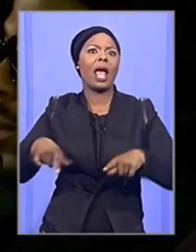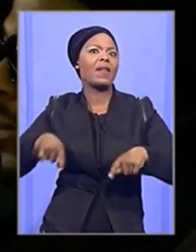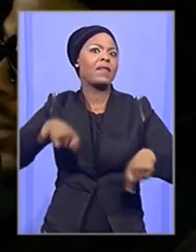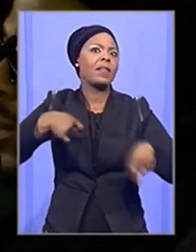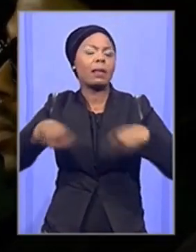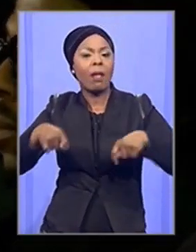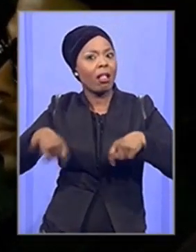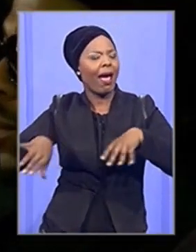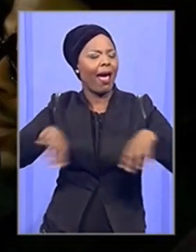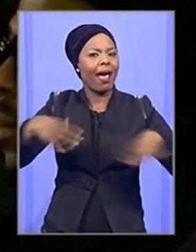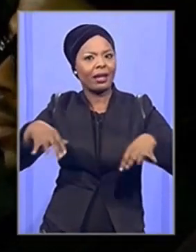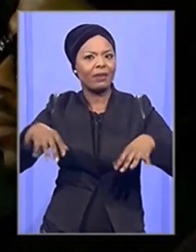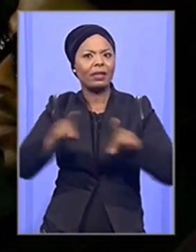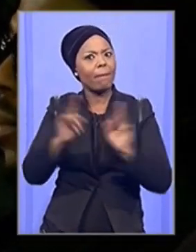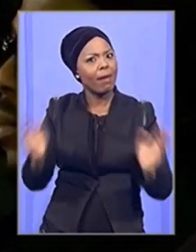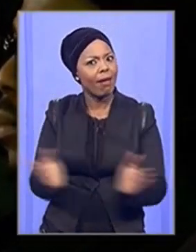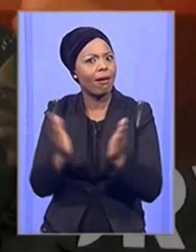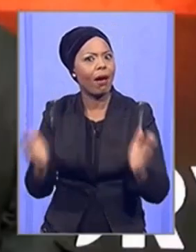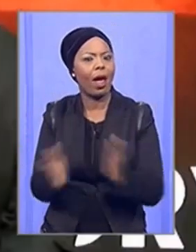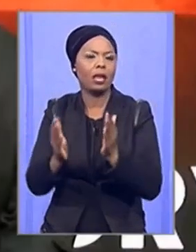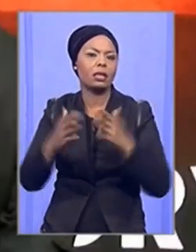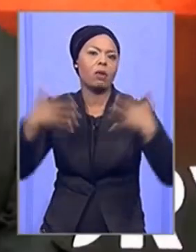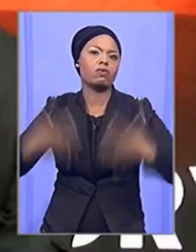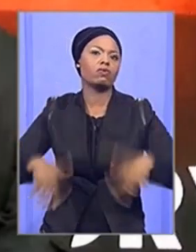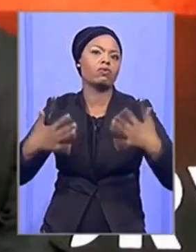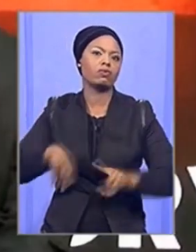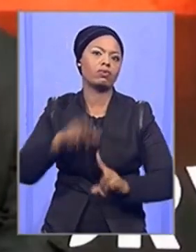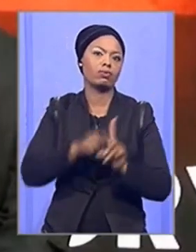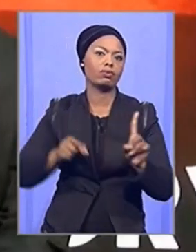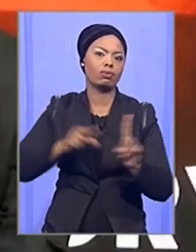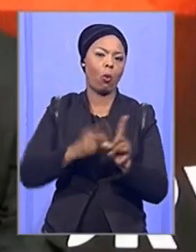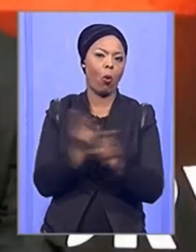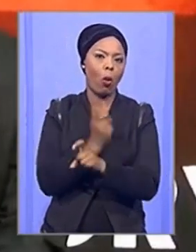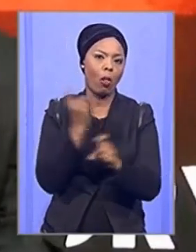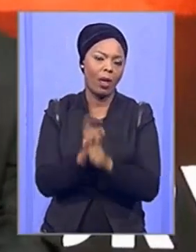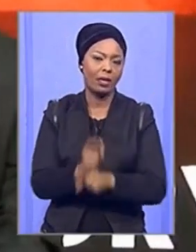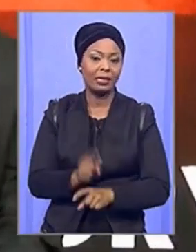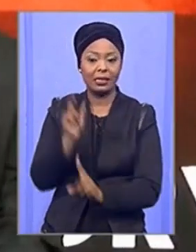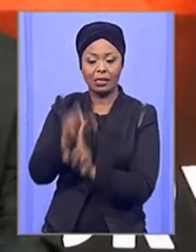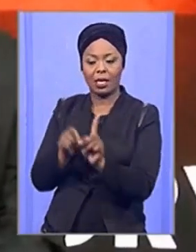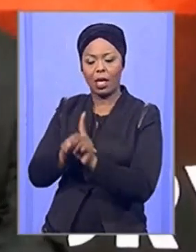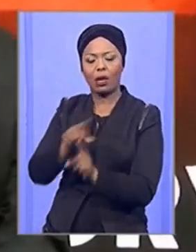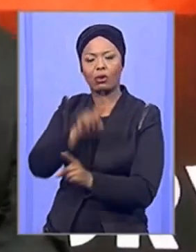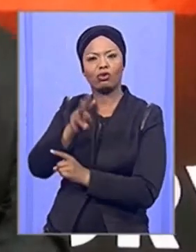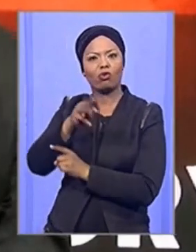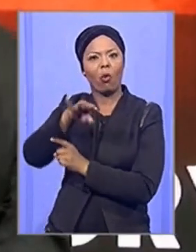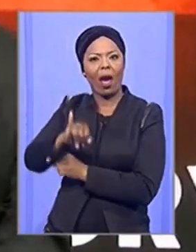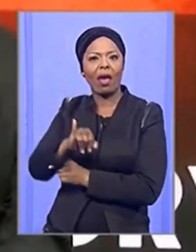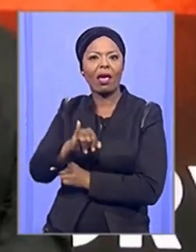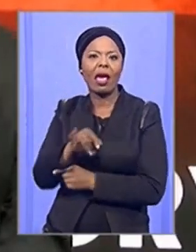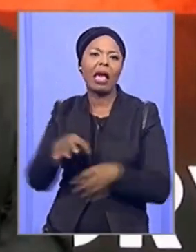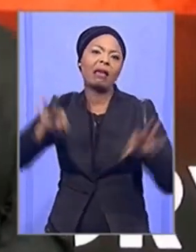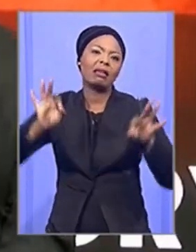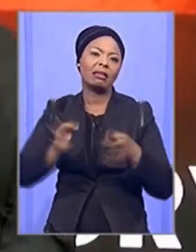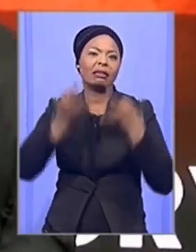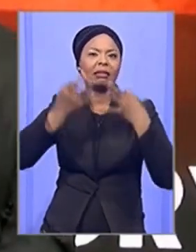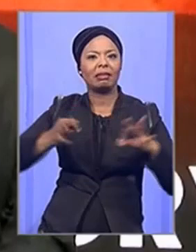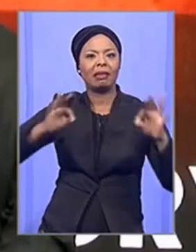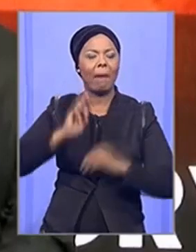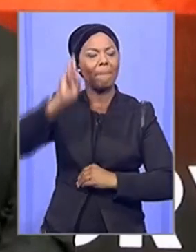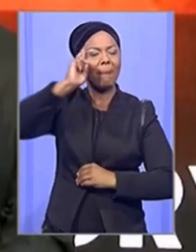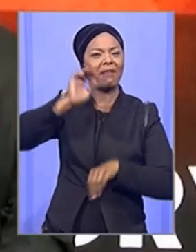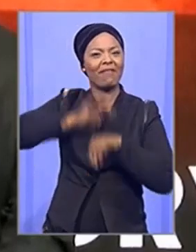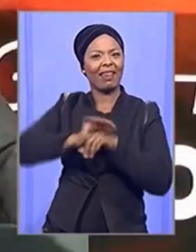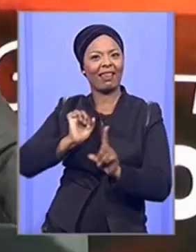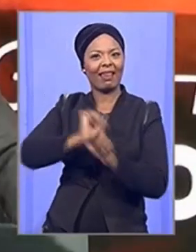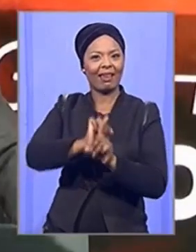go ba hlohleletša go dira dilo tše botse. Zwaibala leloko la TKZEE o opetše koša ye go gopola mogwera wa